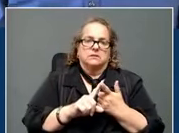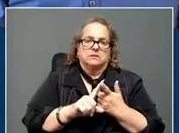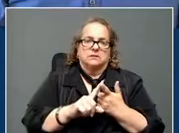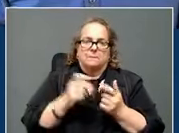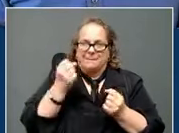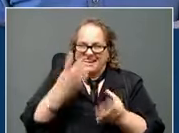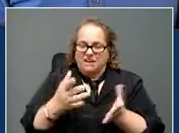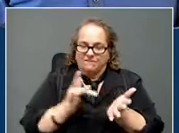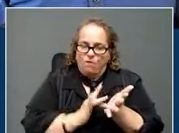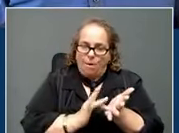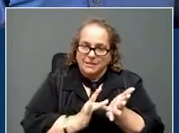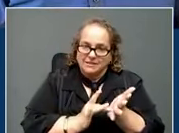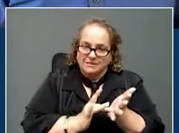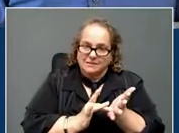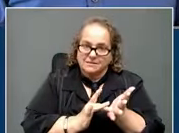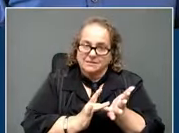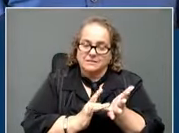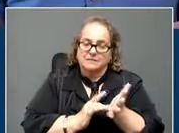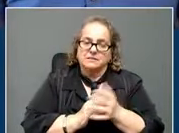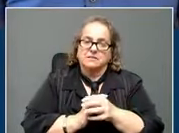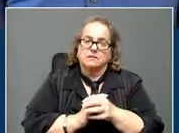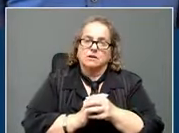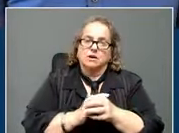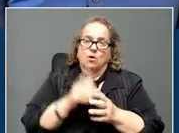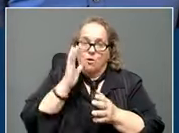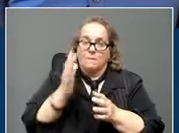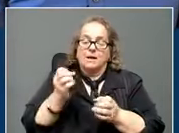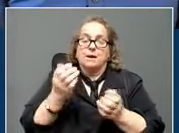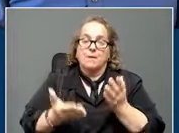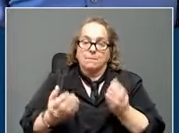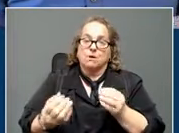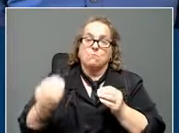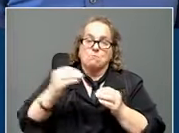pharmacies. There will probably be more sites.